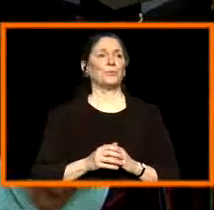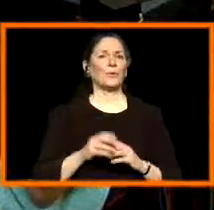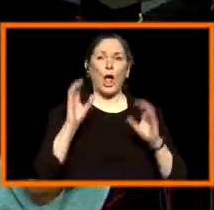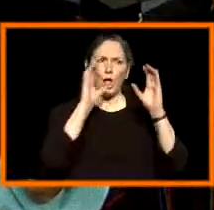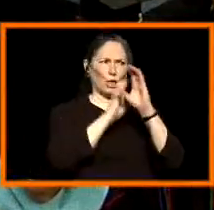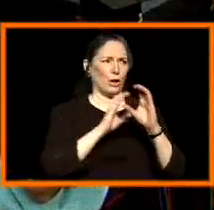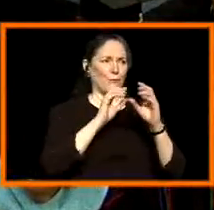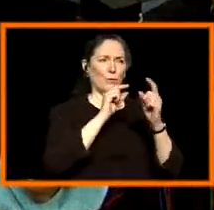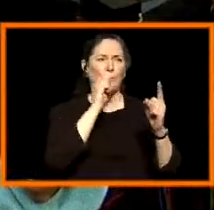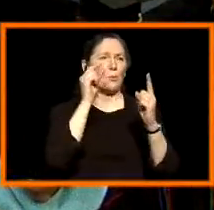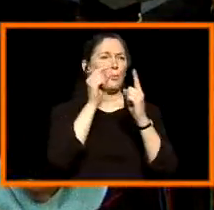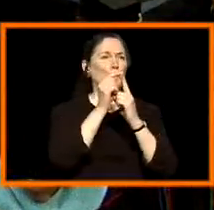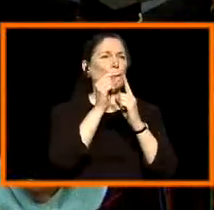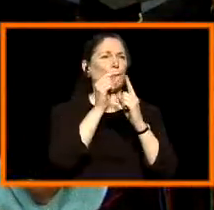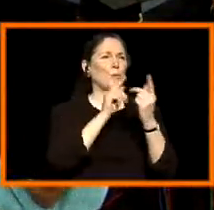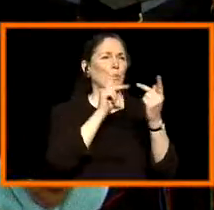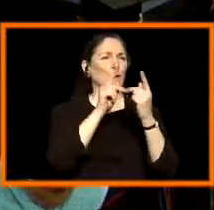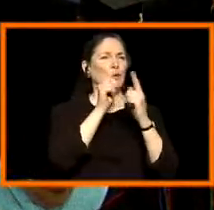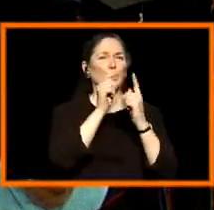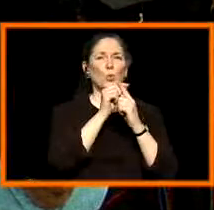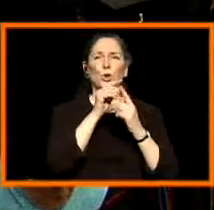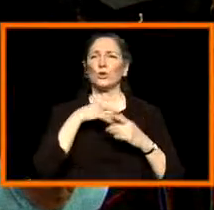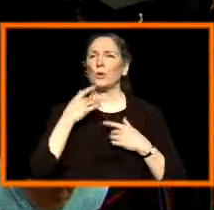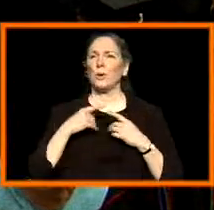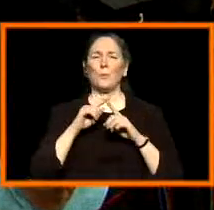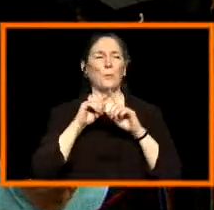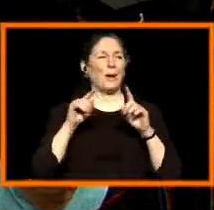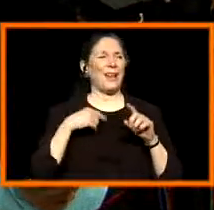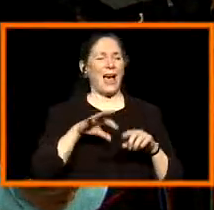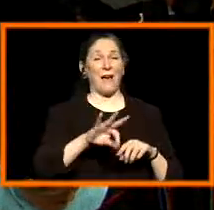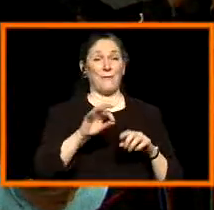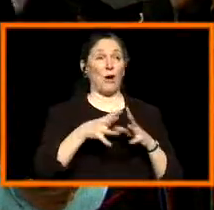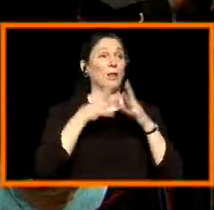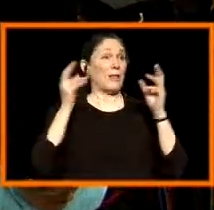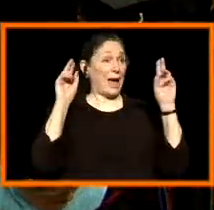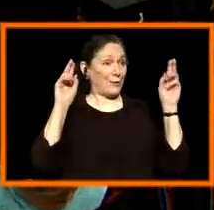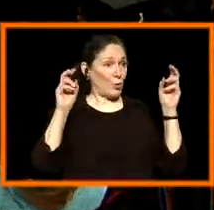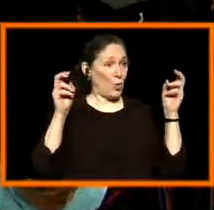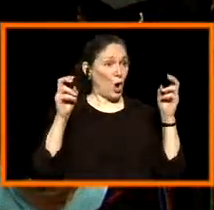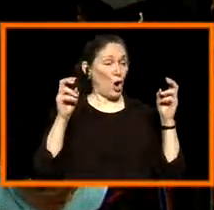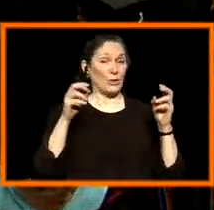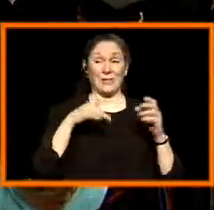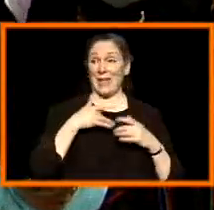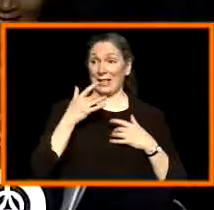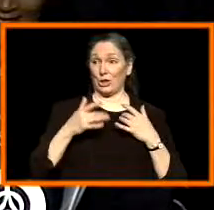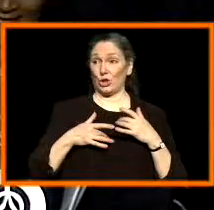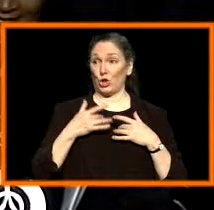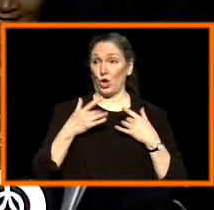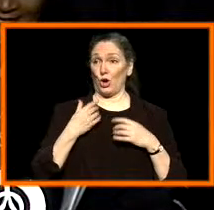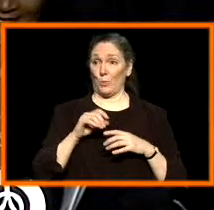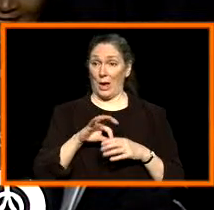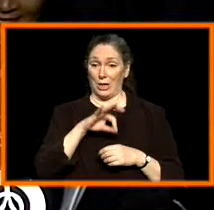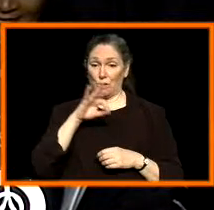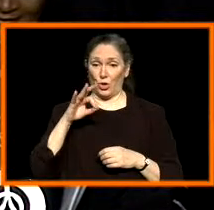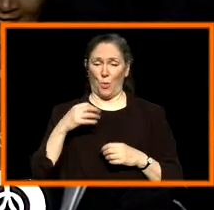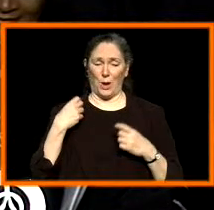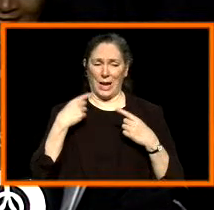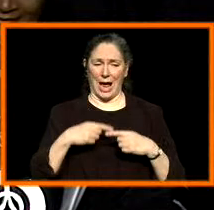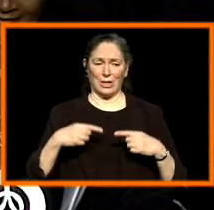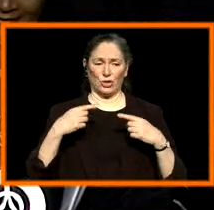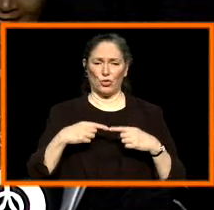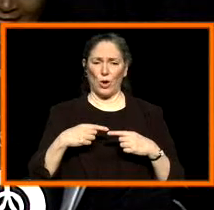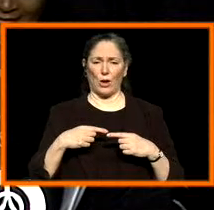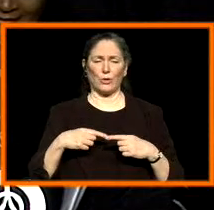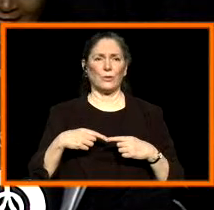Looking for those perfect words to inspire, but alas, although I found many quotes that stirred my soul, I struggled to find just the right